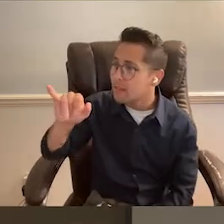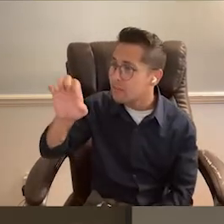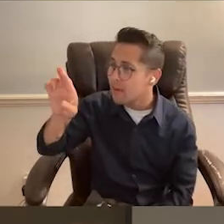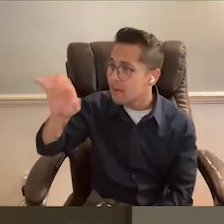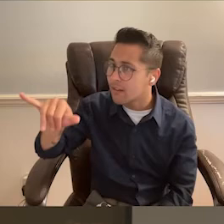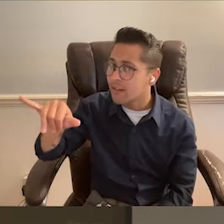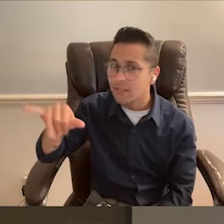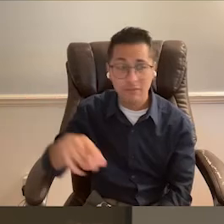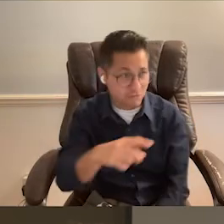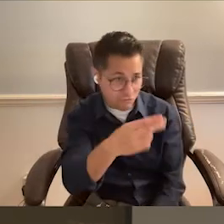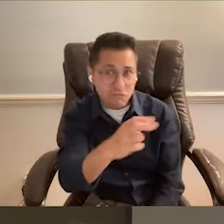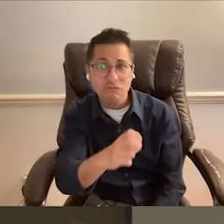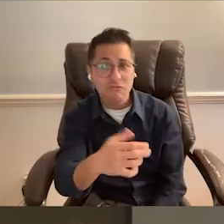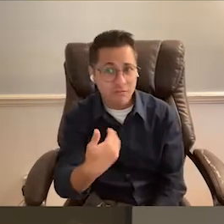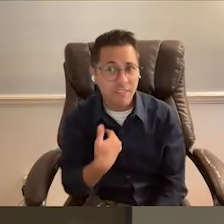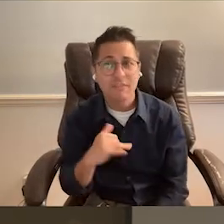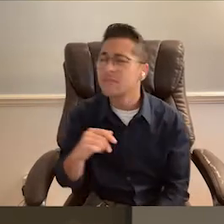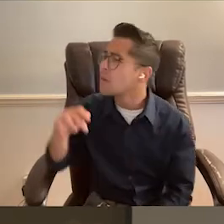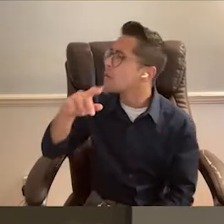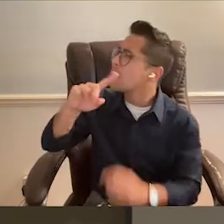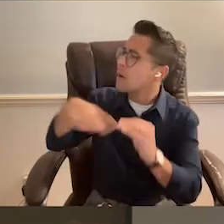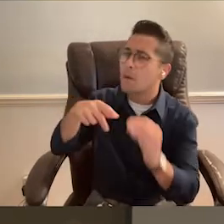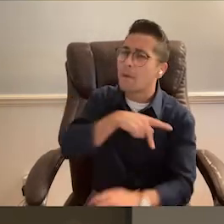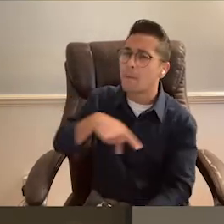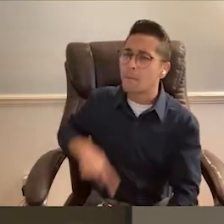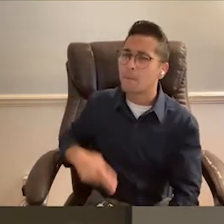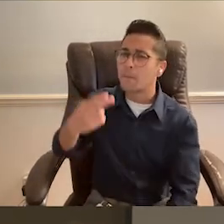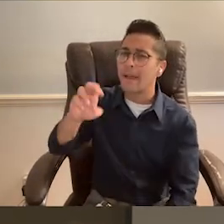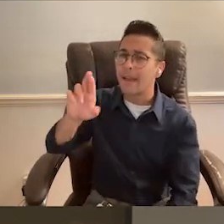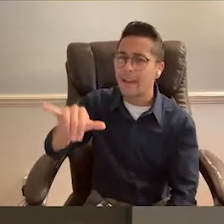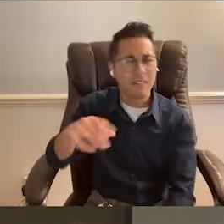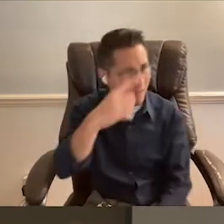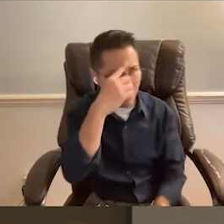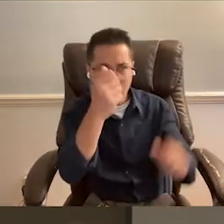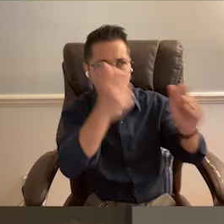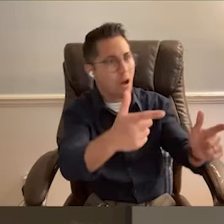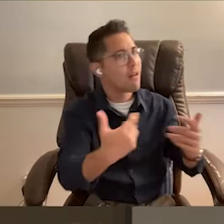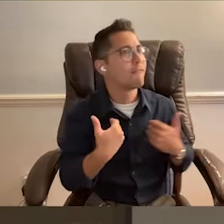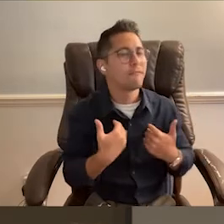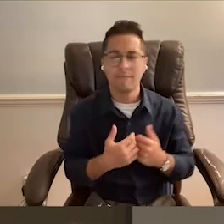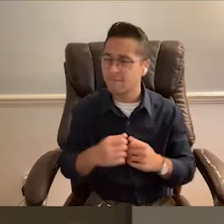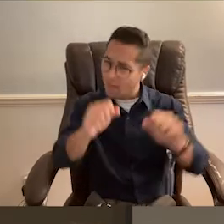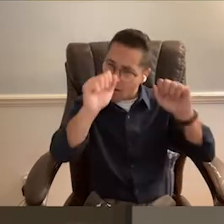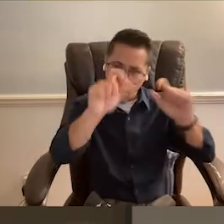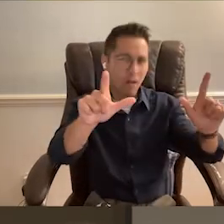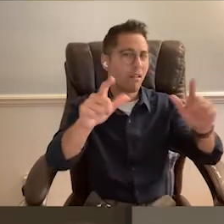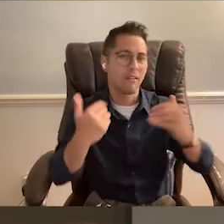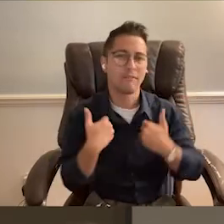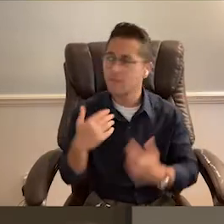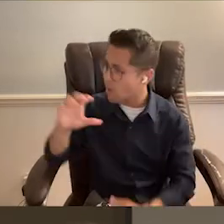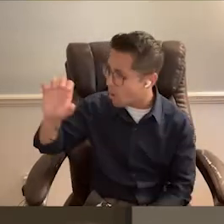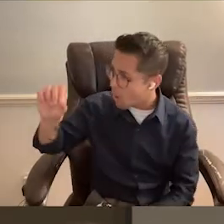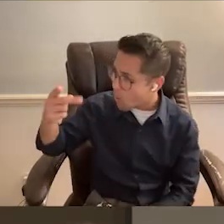them. All of them. What about Halle Berry? She has. What about Prince Harry?